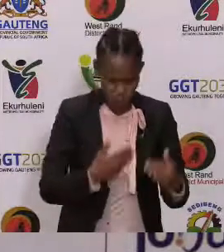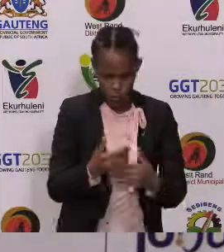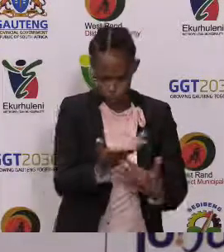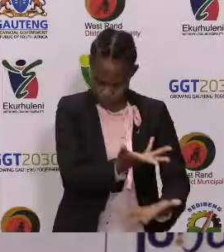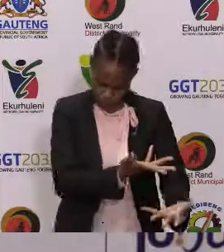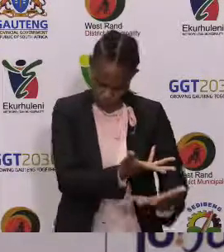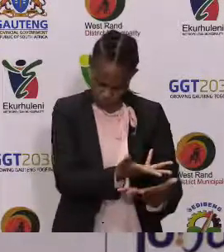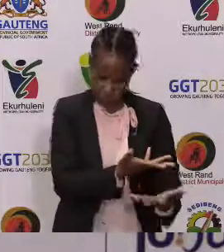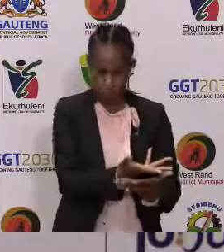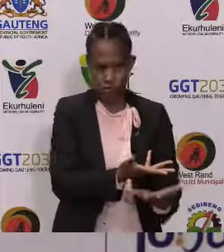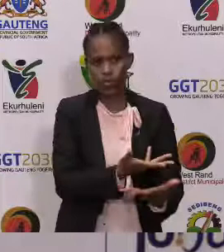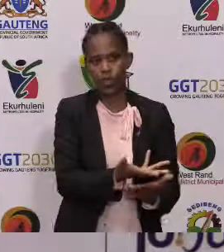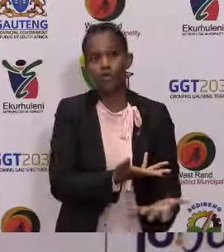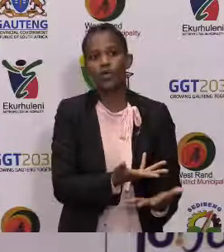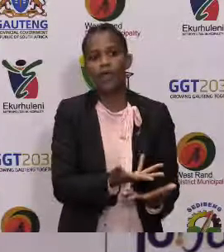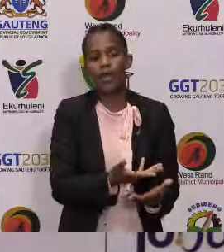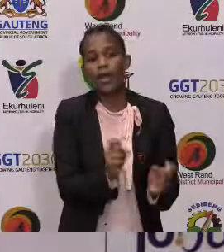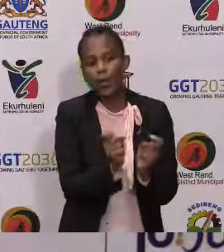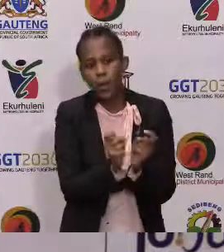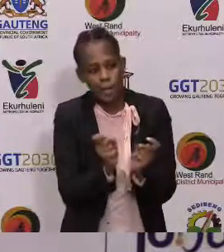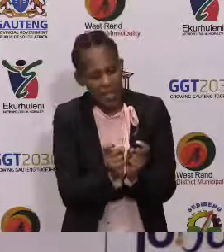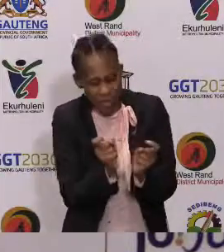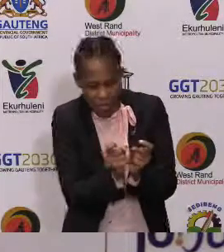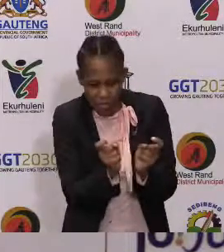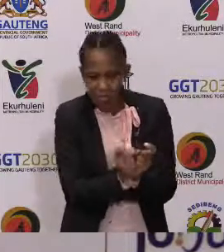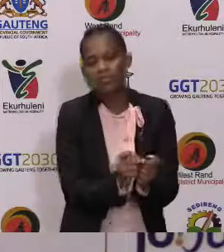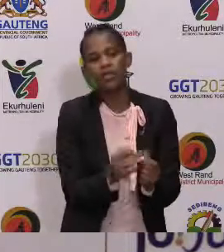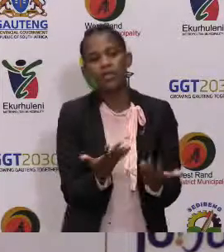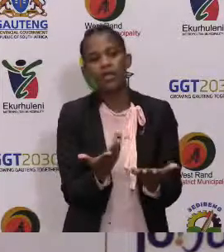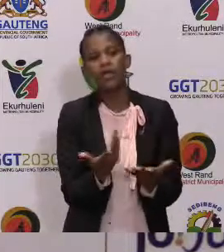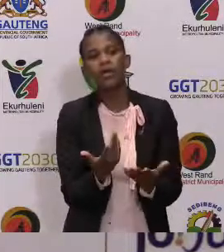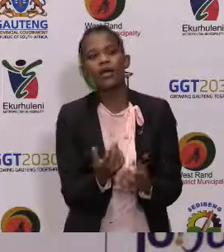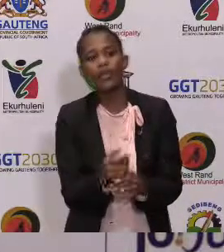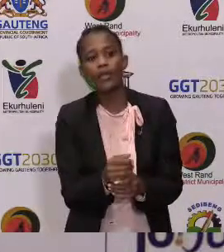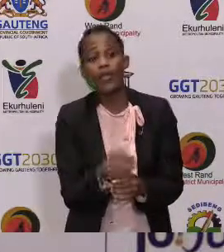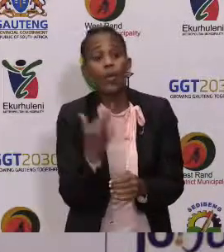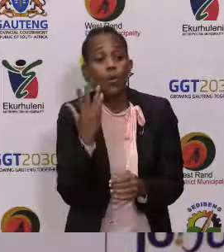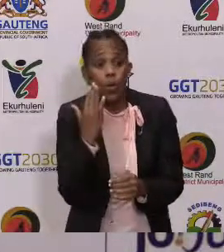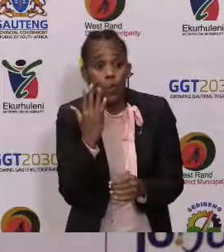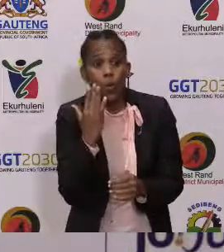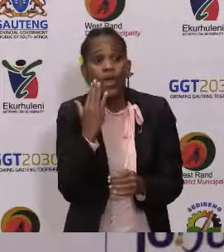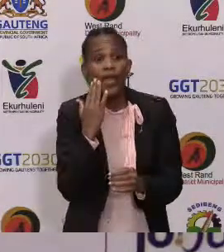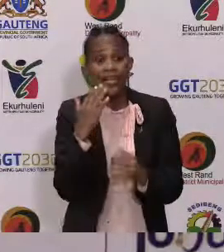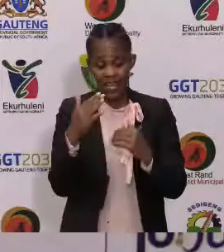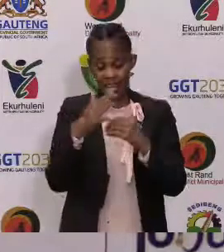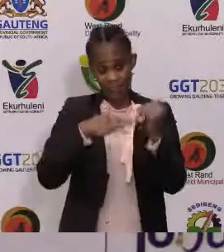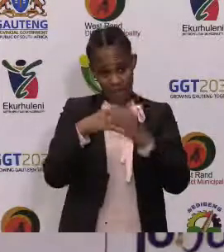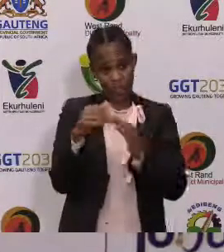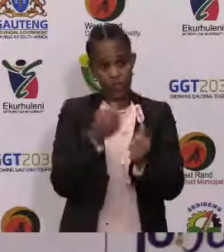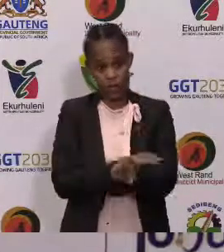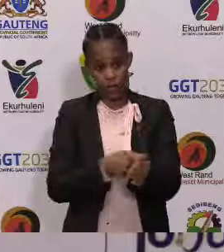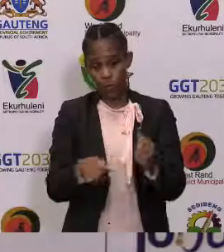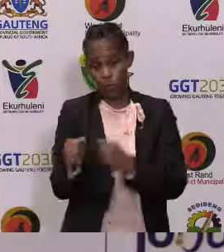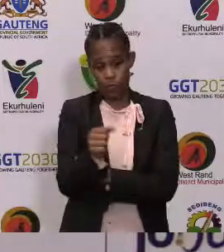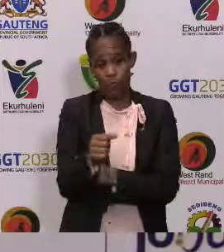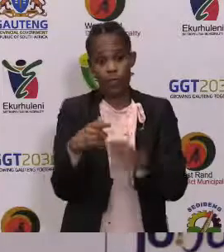engage, and we meet frequently. And when the infection subsided, they